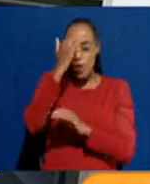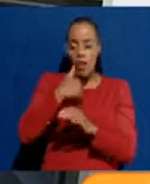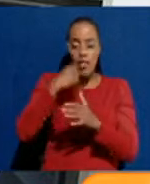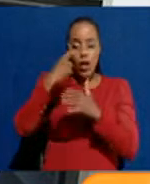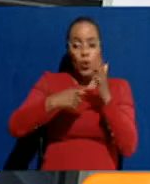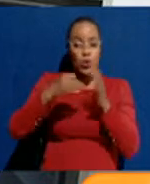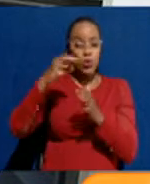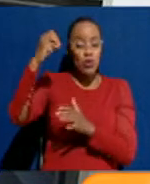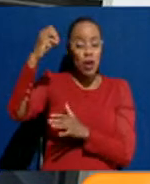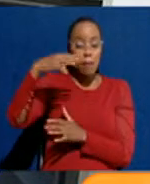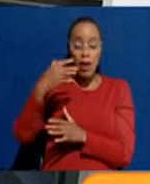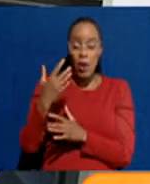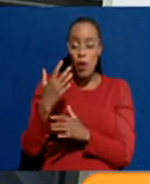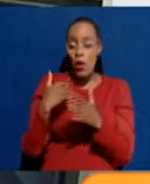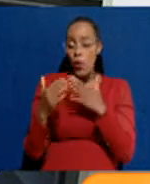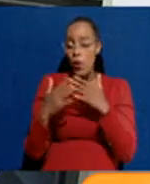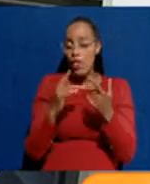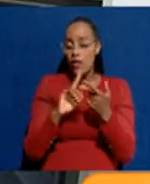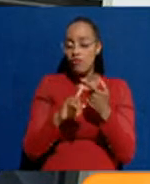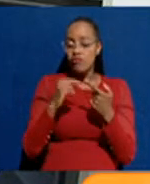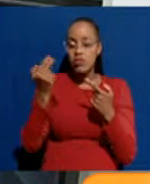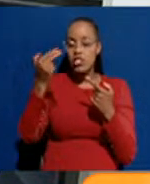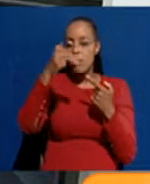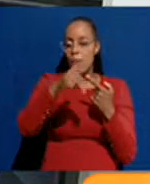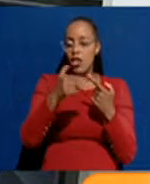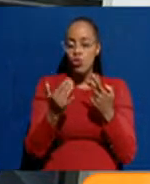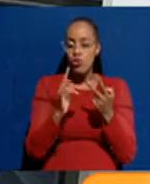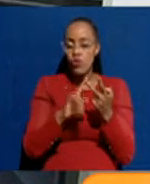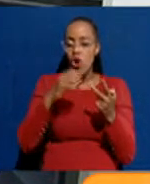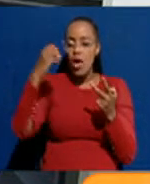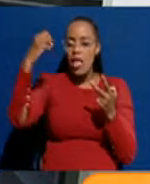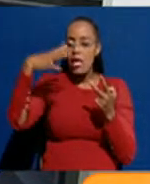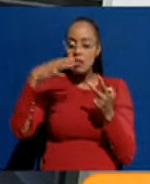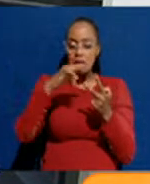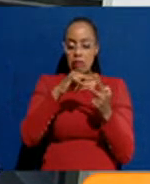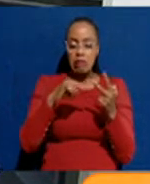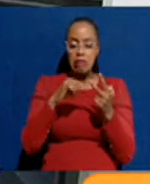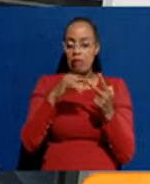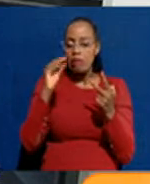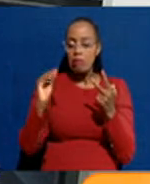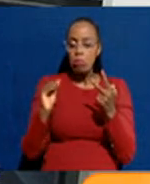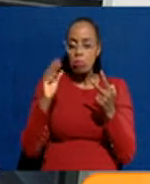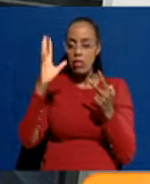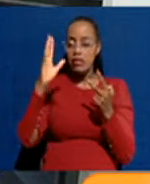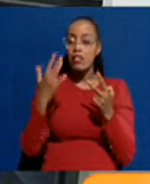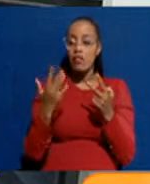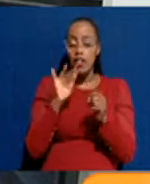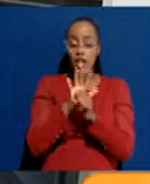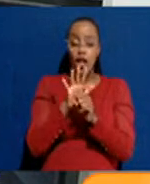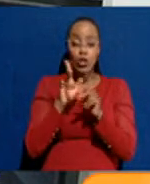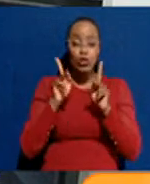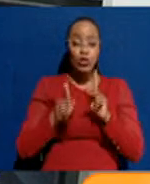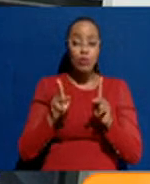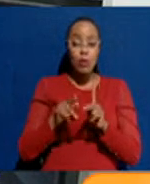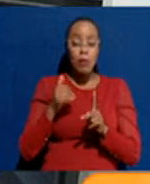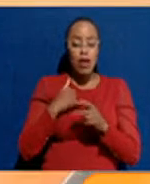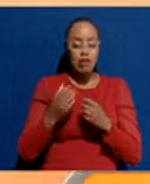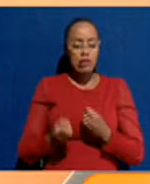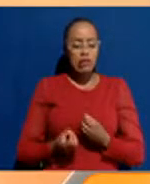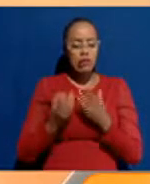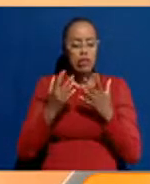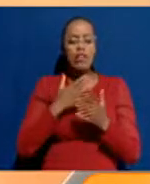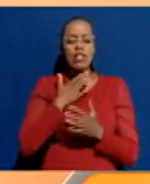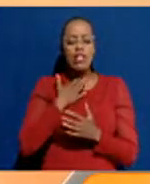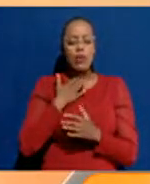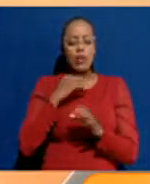power, whether it's petroleum products or it's electricity itself. And a lot of people have been expressing desire to